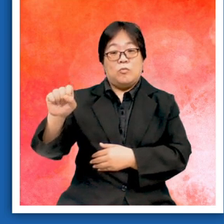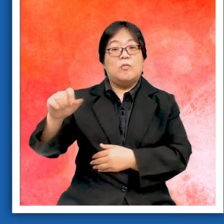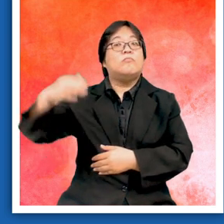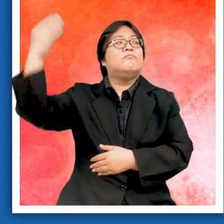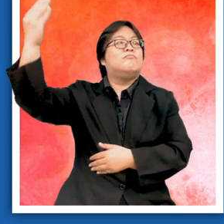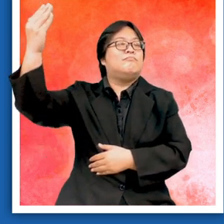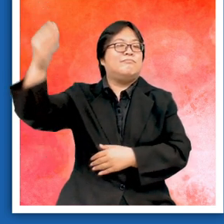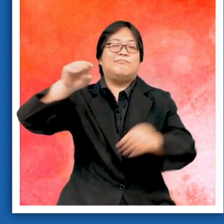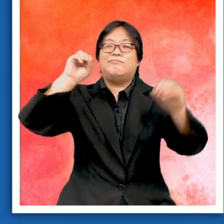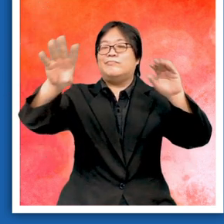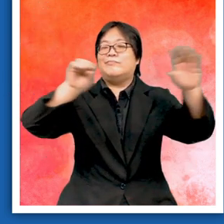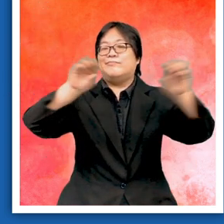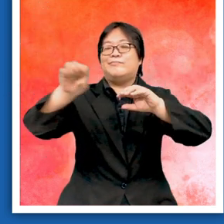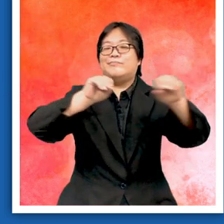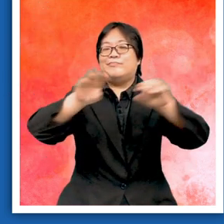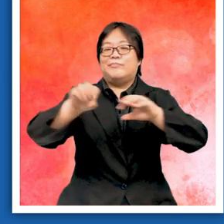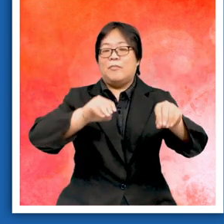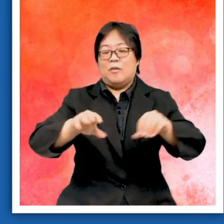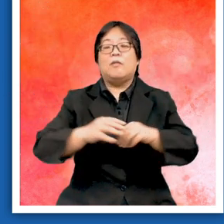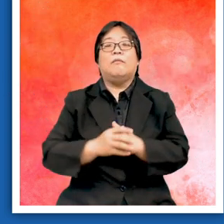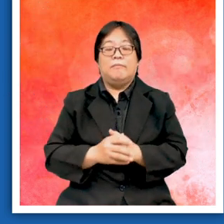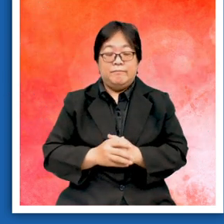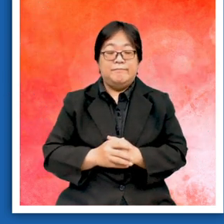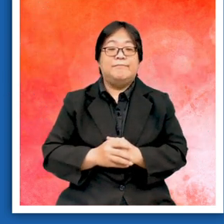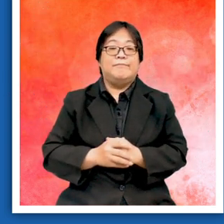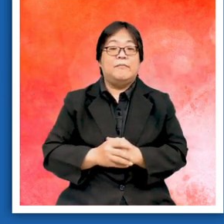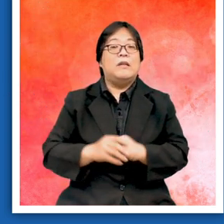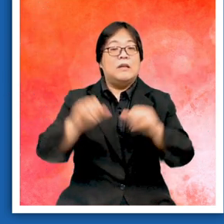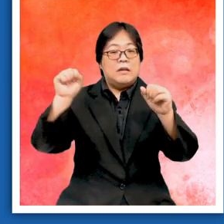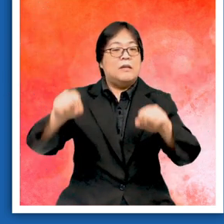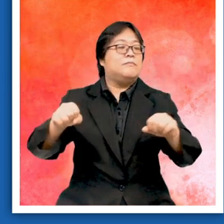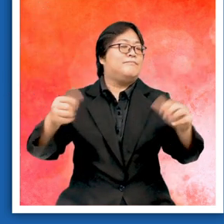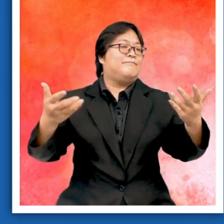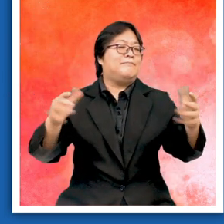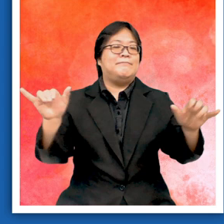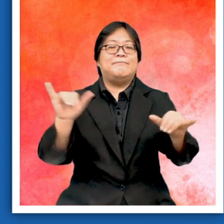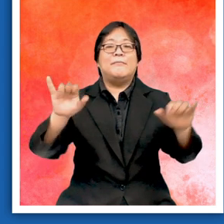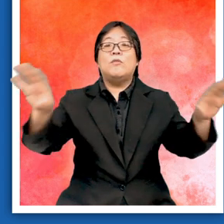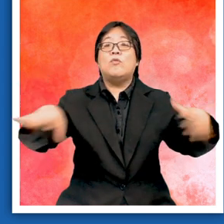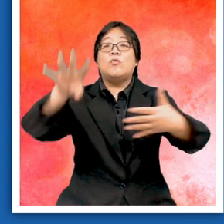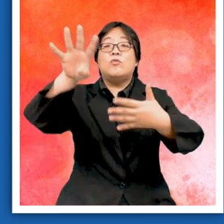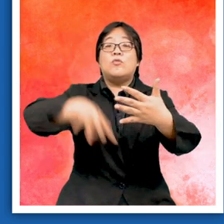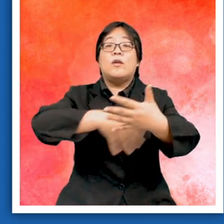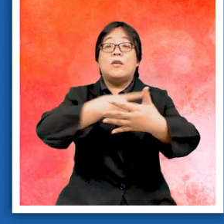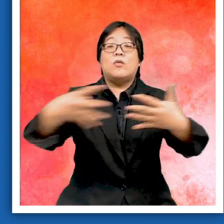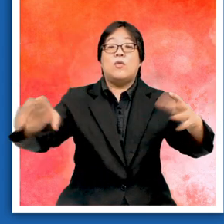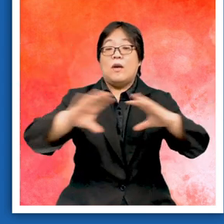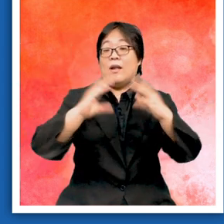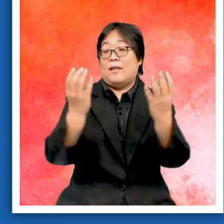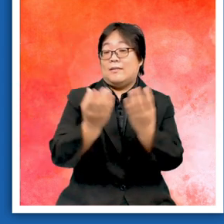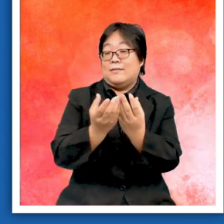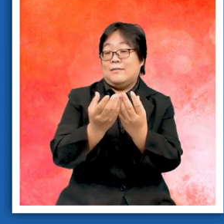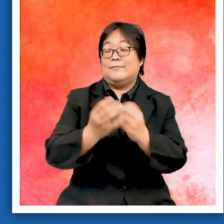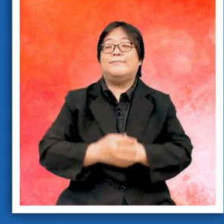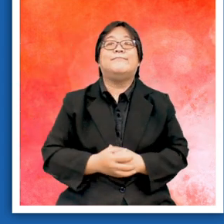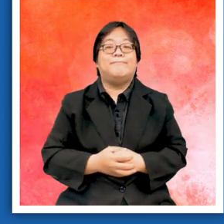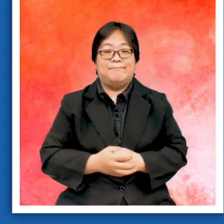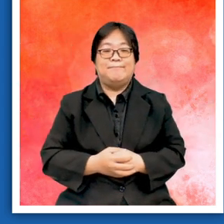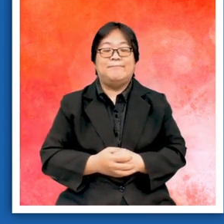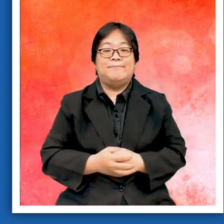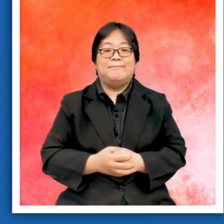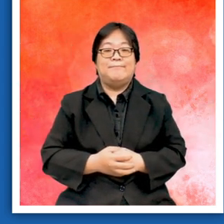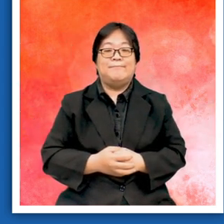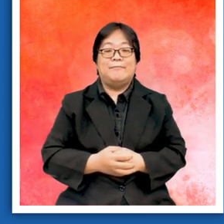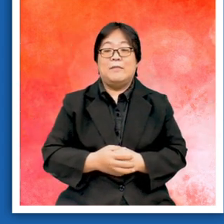lecturers can do is to schedule a class meet. So in